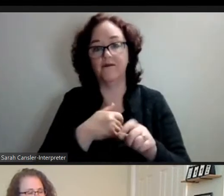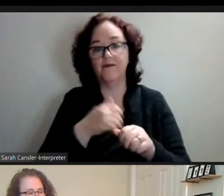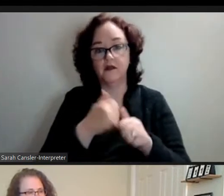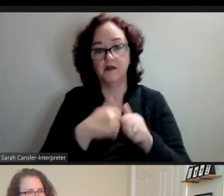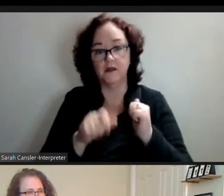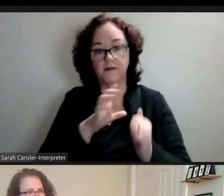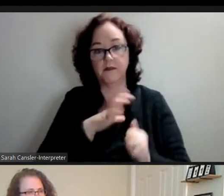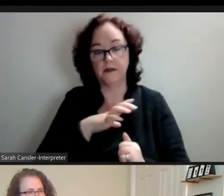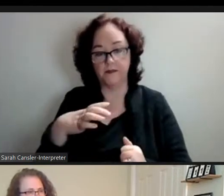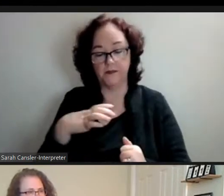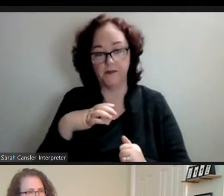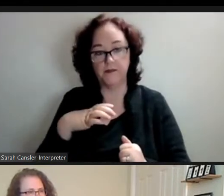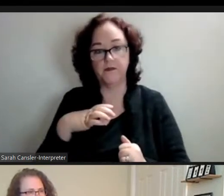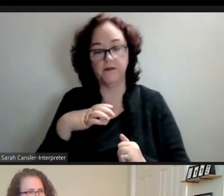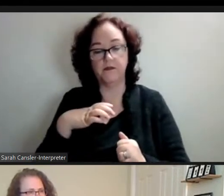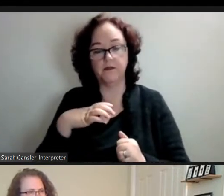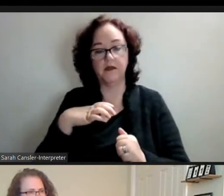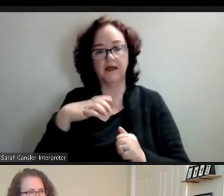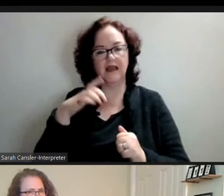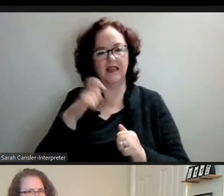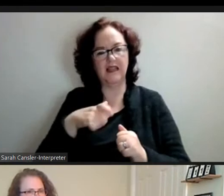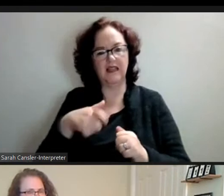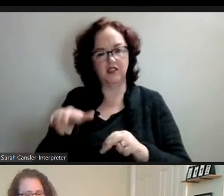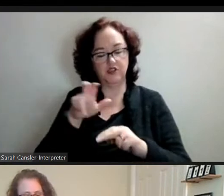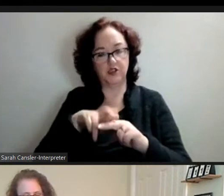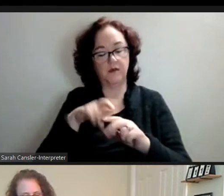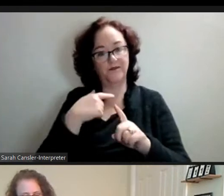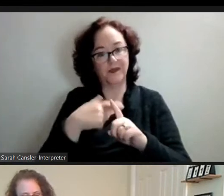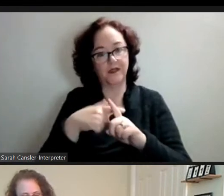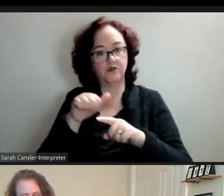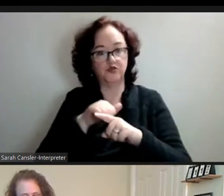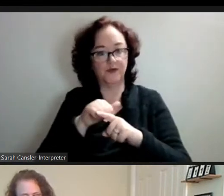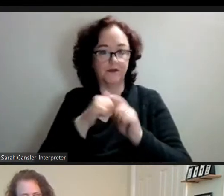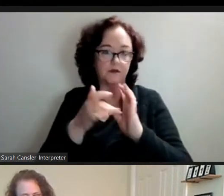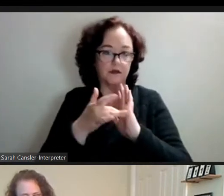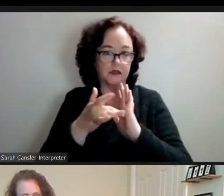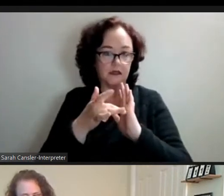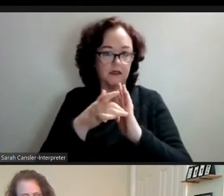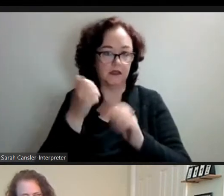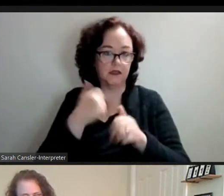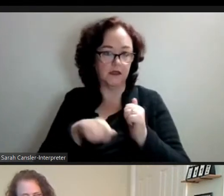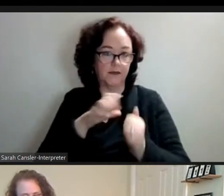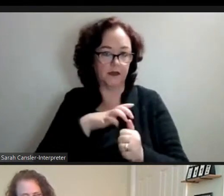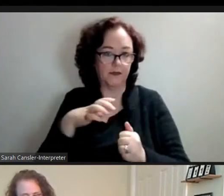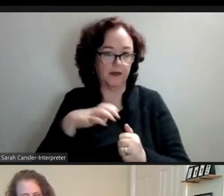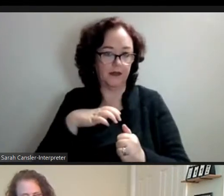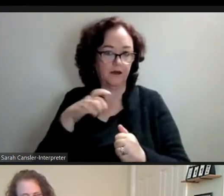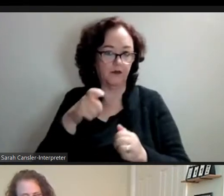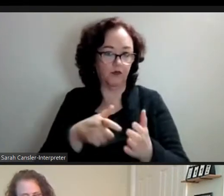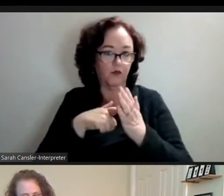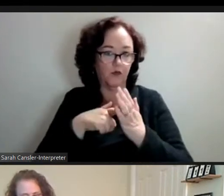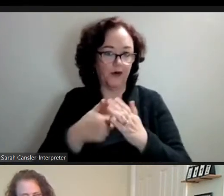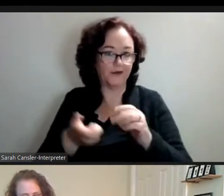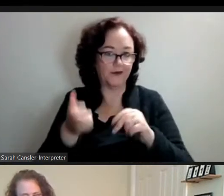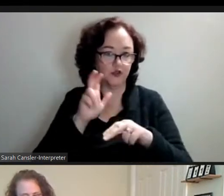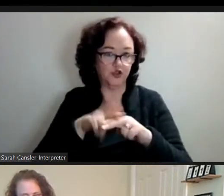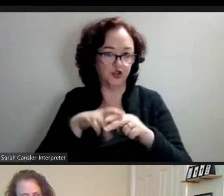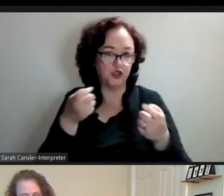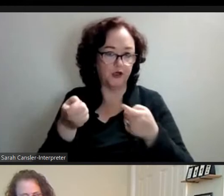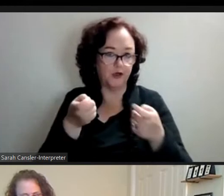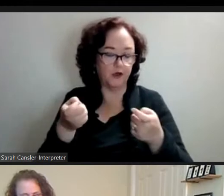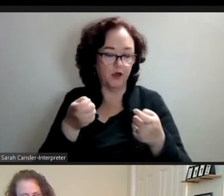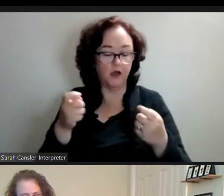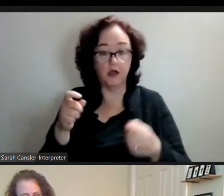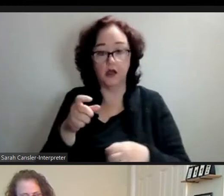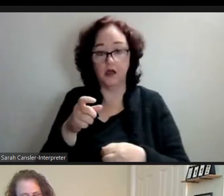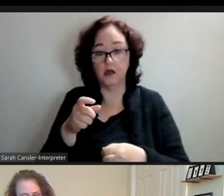chair, and a safety and training technology subcommittee that also needs a chair. But I